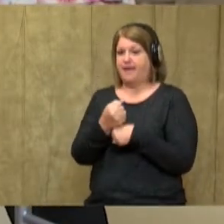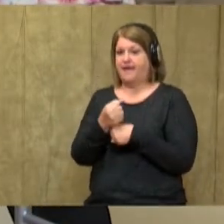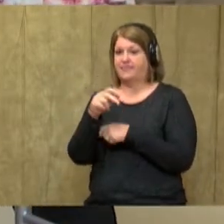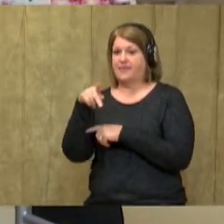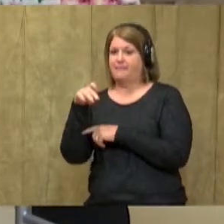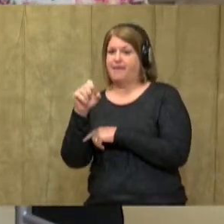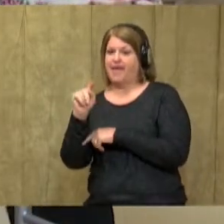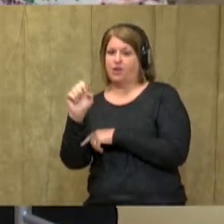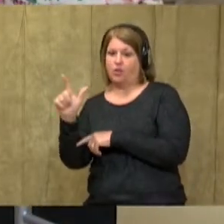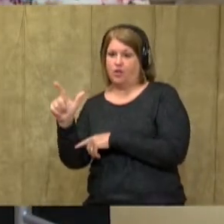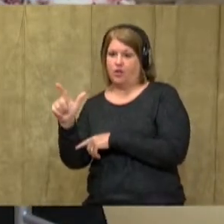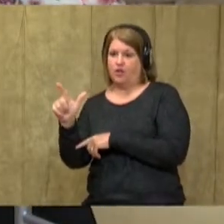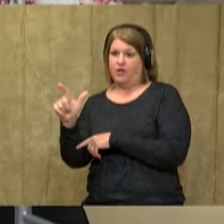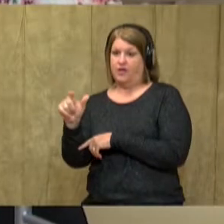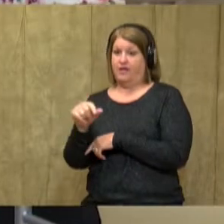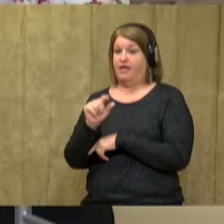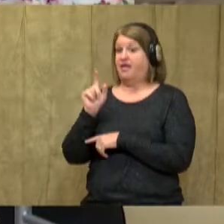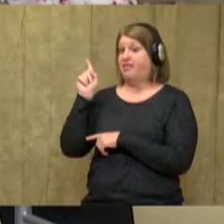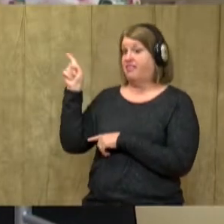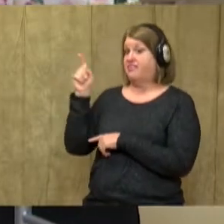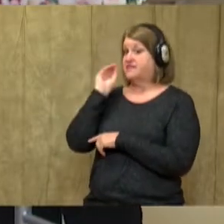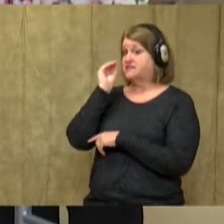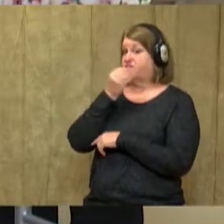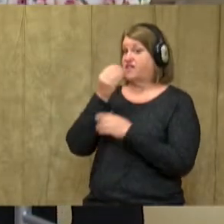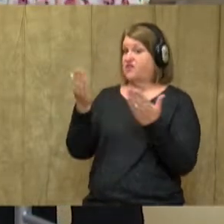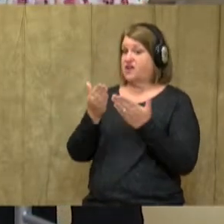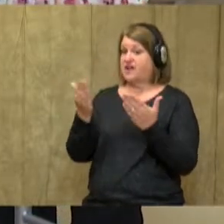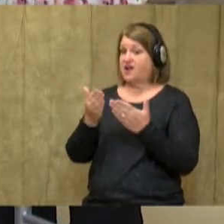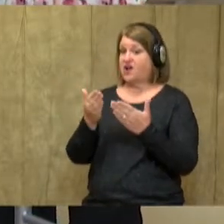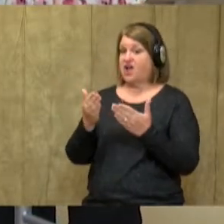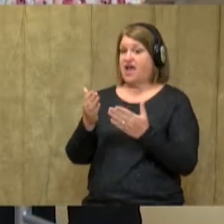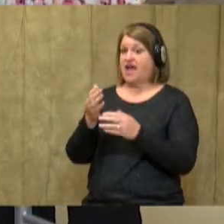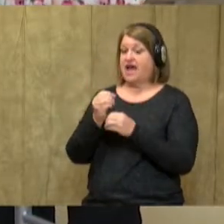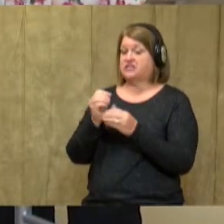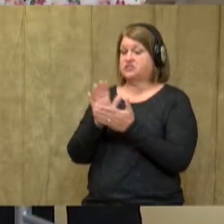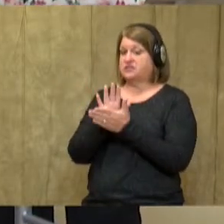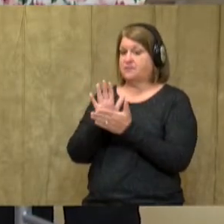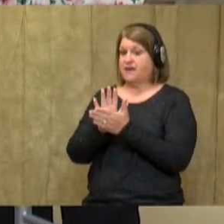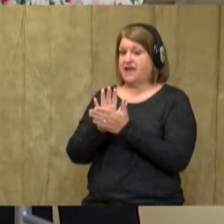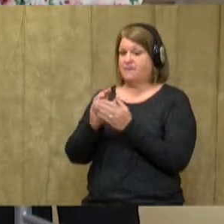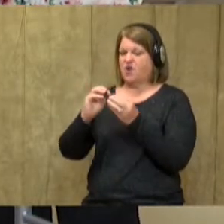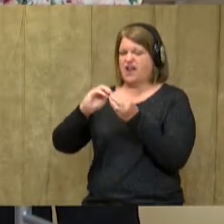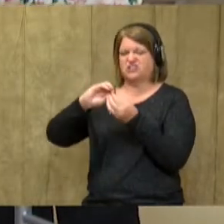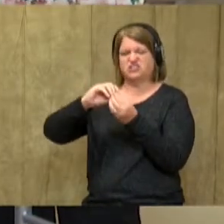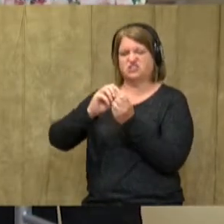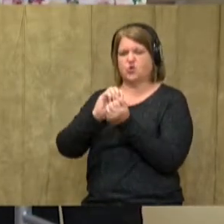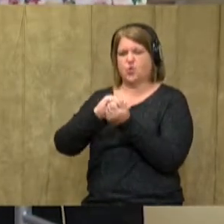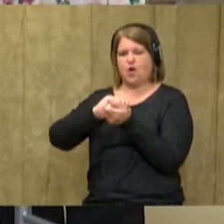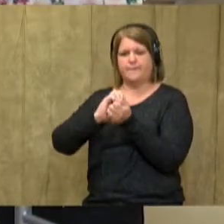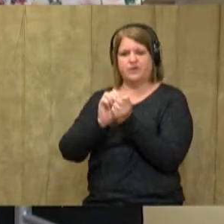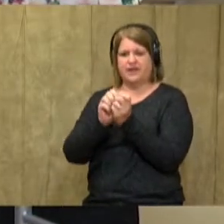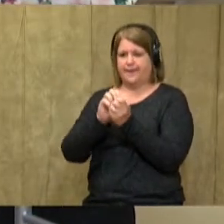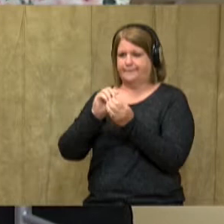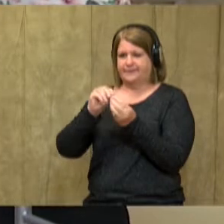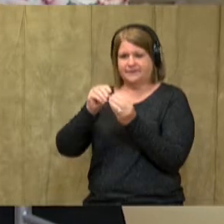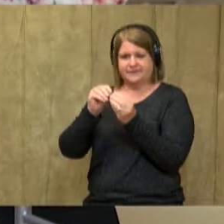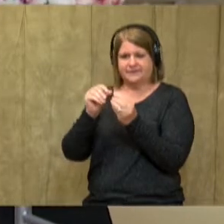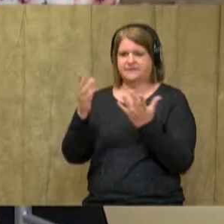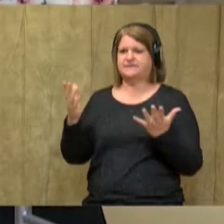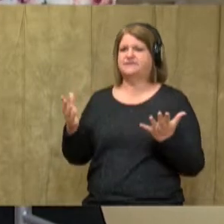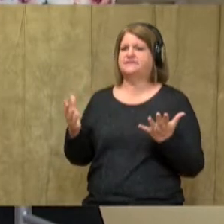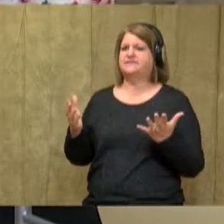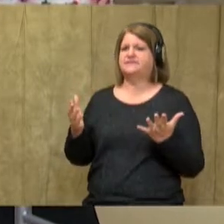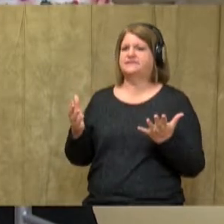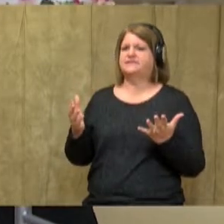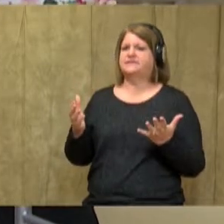could do that. On this flower right here, I just took the tissue paper and I crumpled it up to make it kind of like